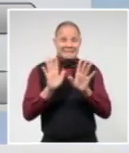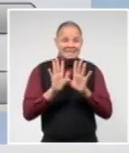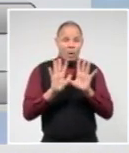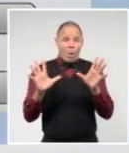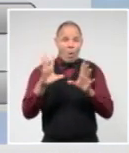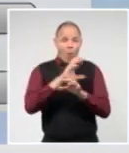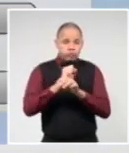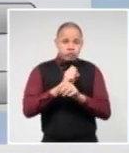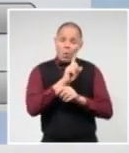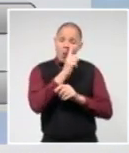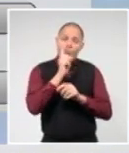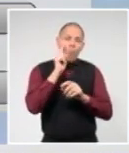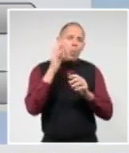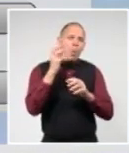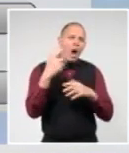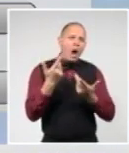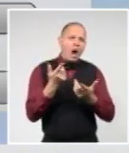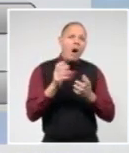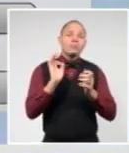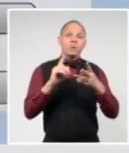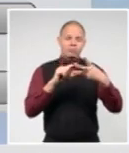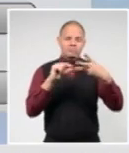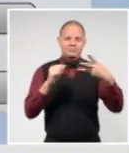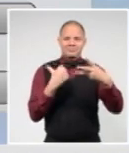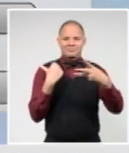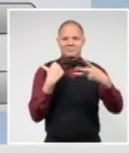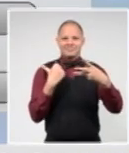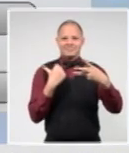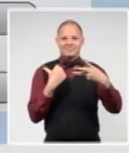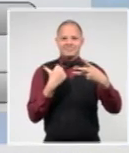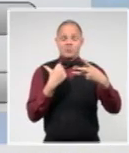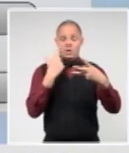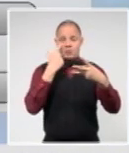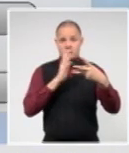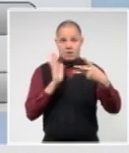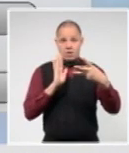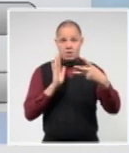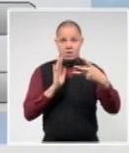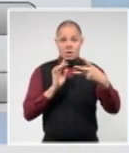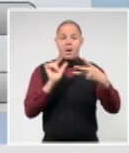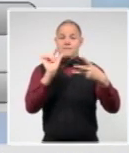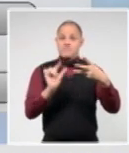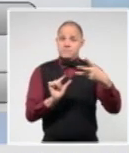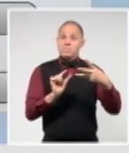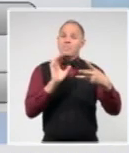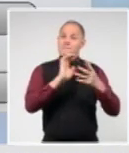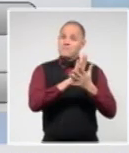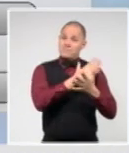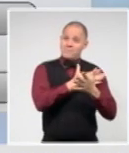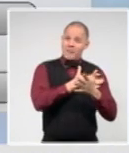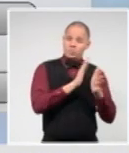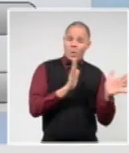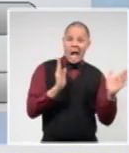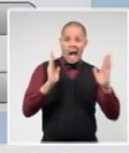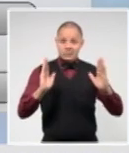samples processed in the entire country since the pandemic began to